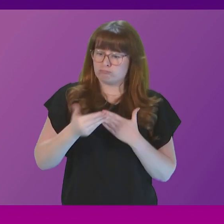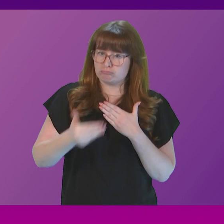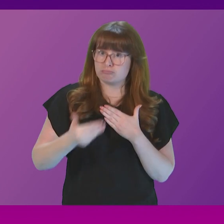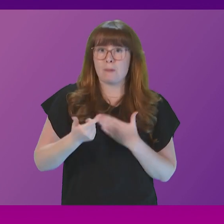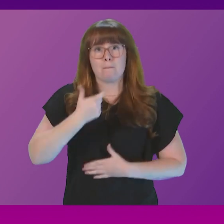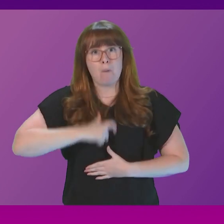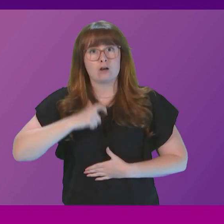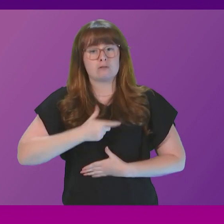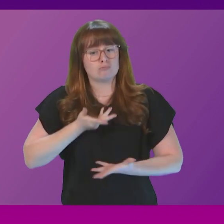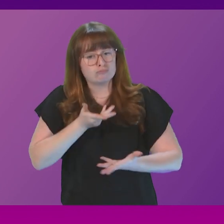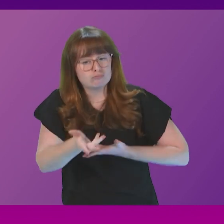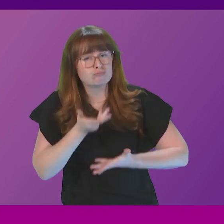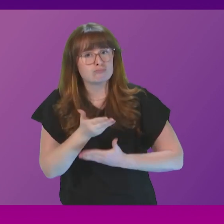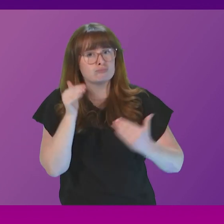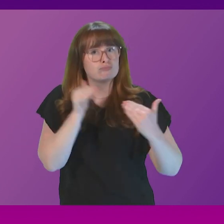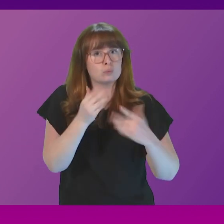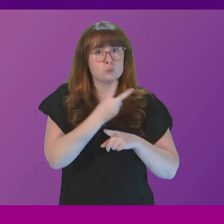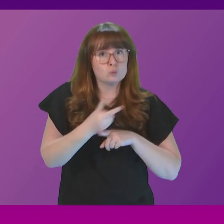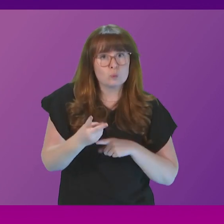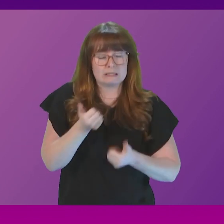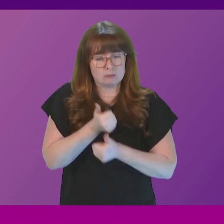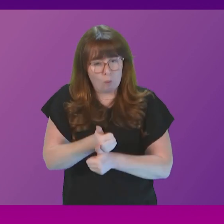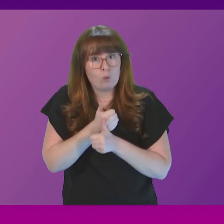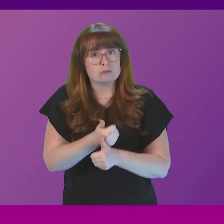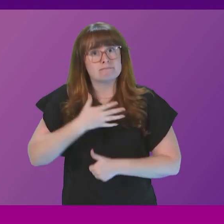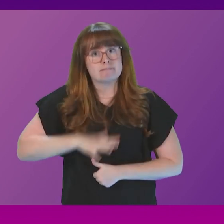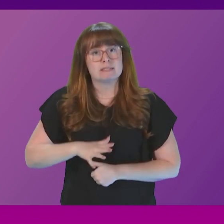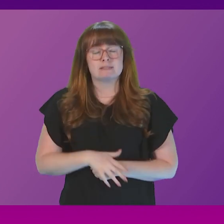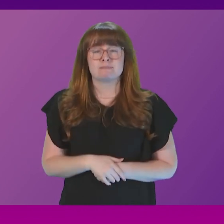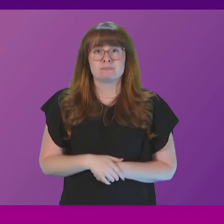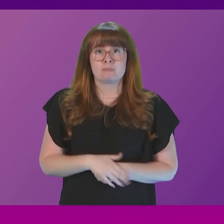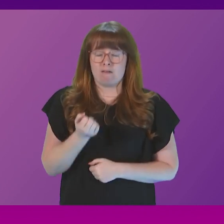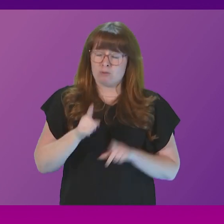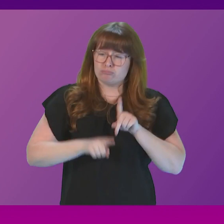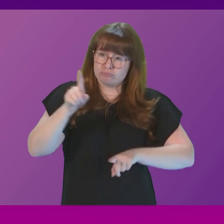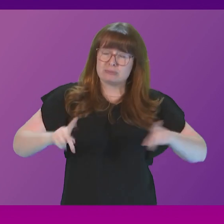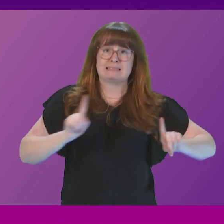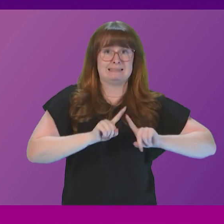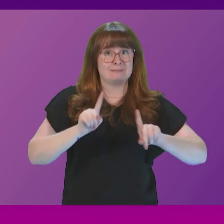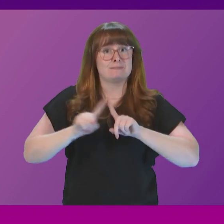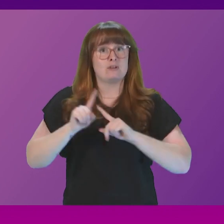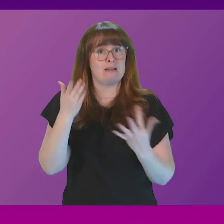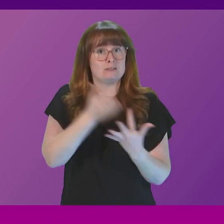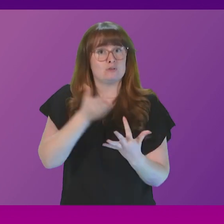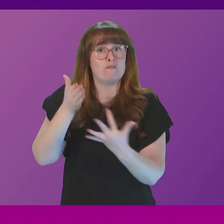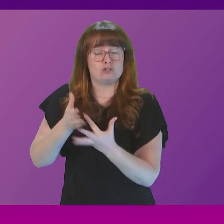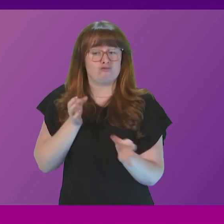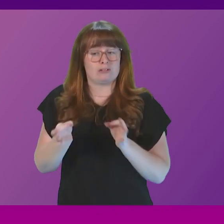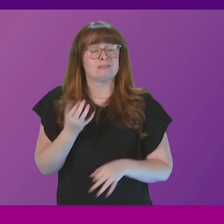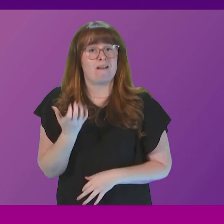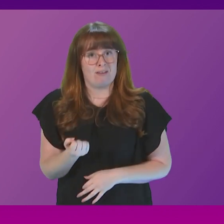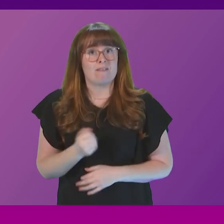more personalised 2 weeks of support. And there's a whole range of other interventions as